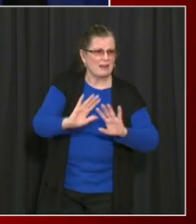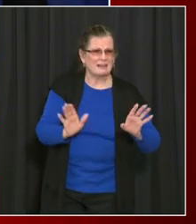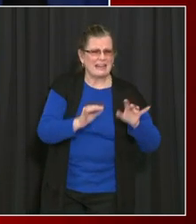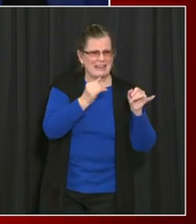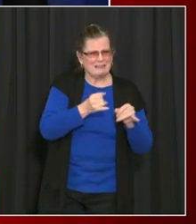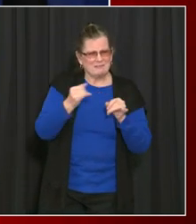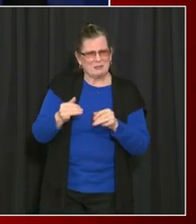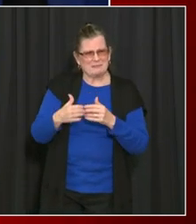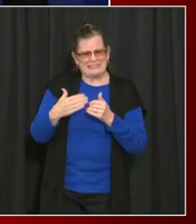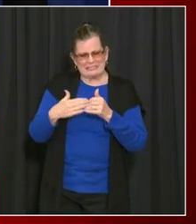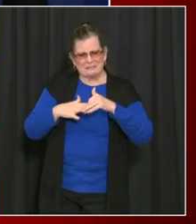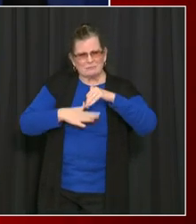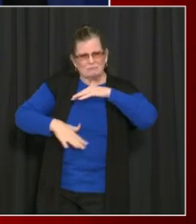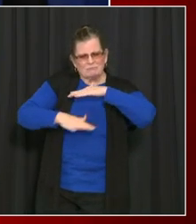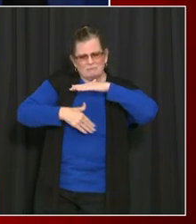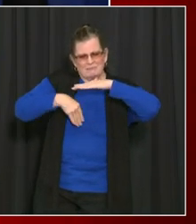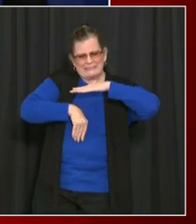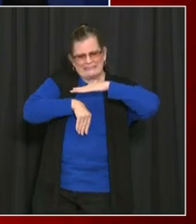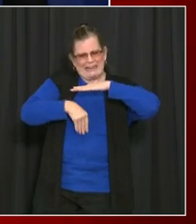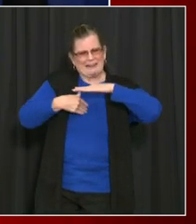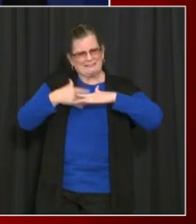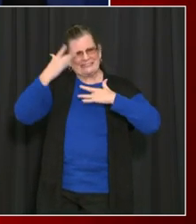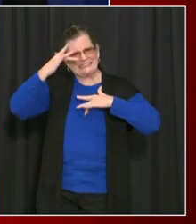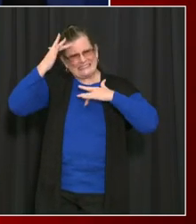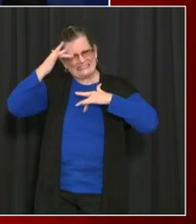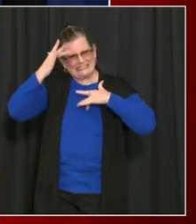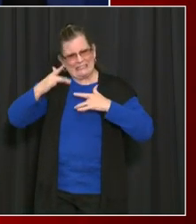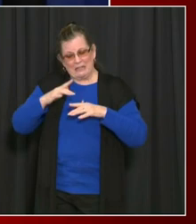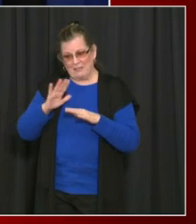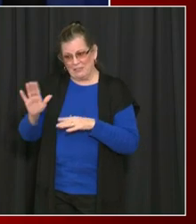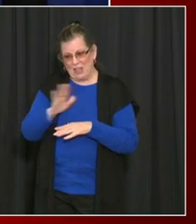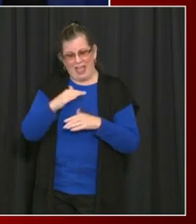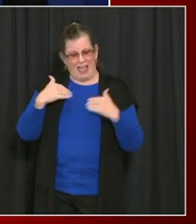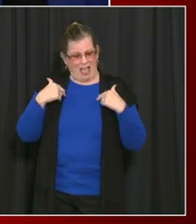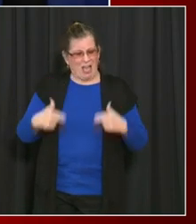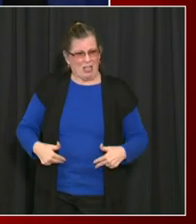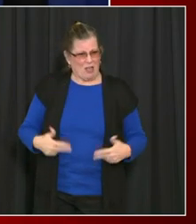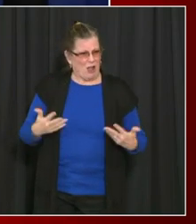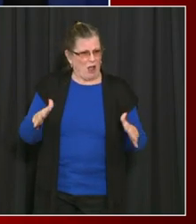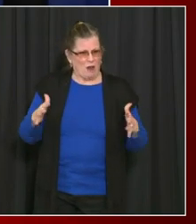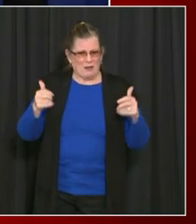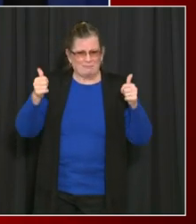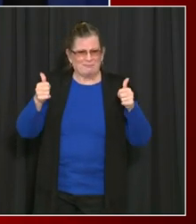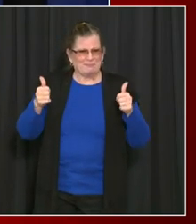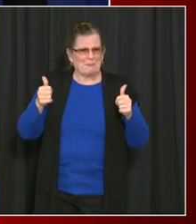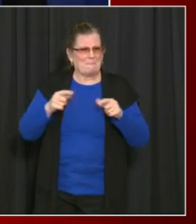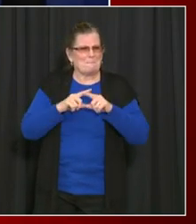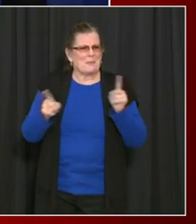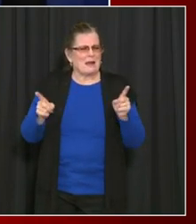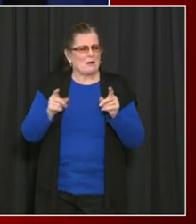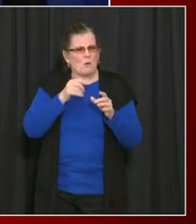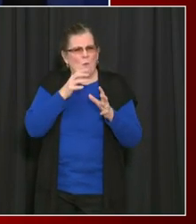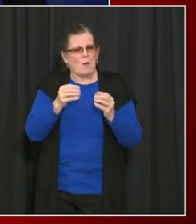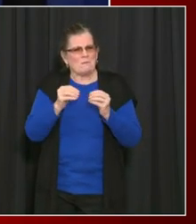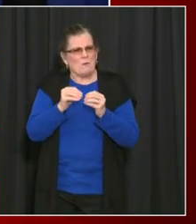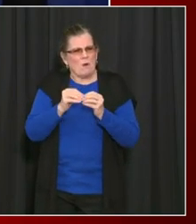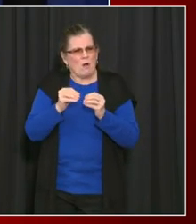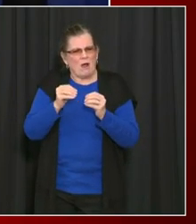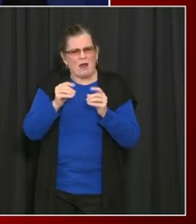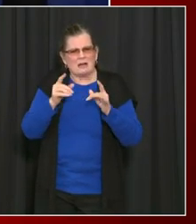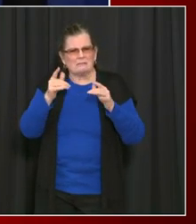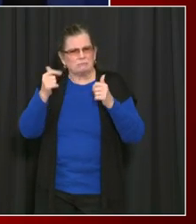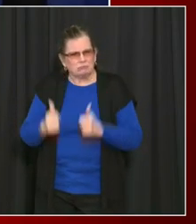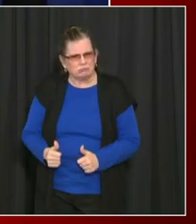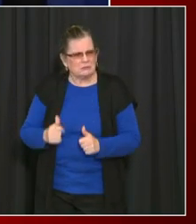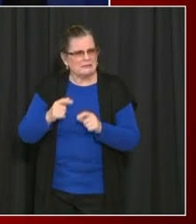conditions, it could be detrimental to their health, even if they are remaining at home. So we really want people to be mindful and cognizant of